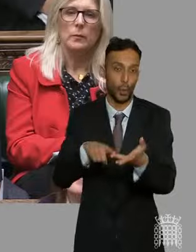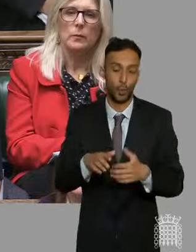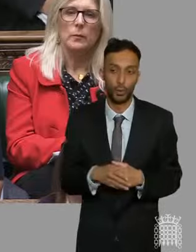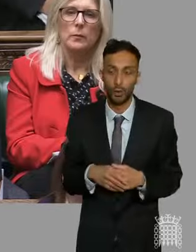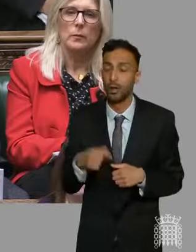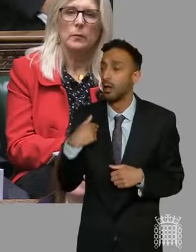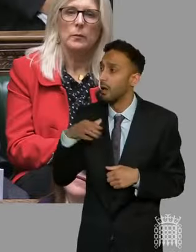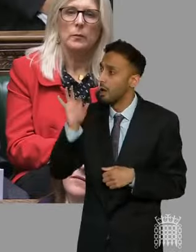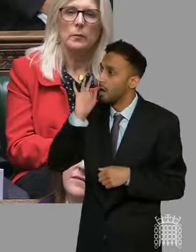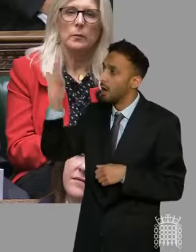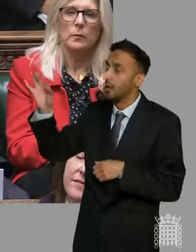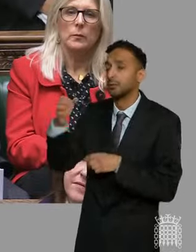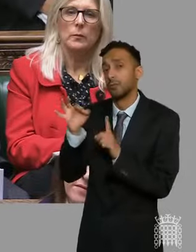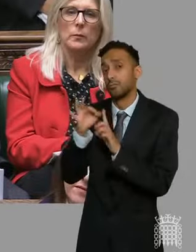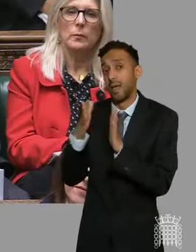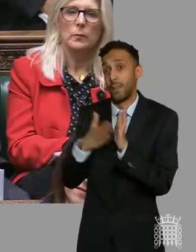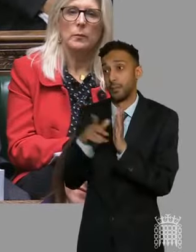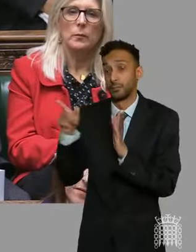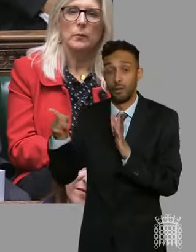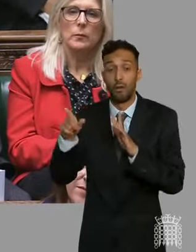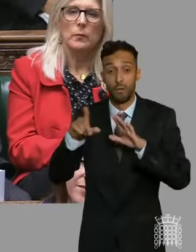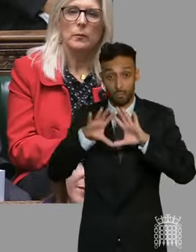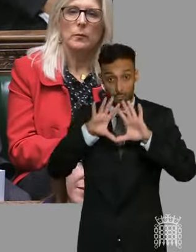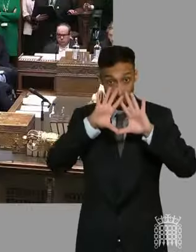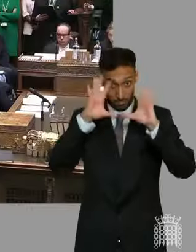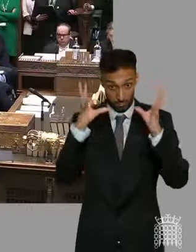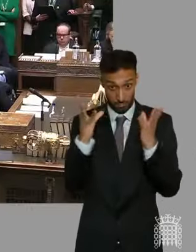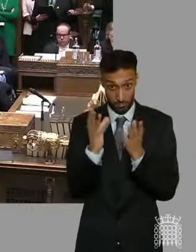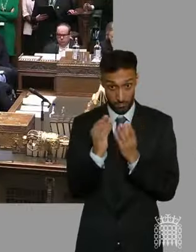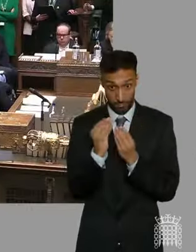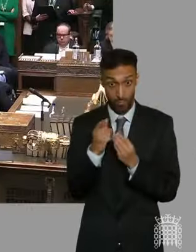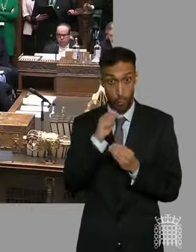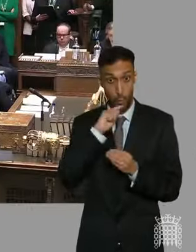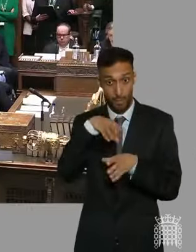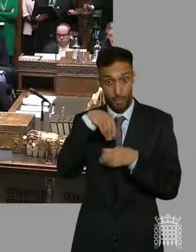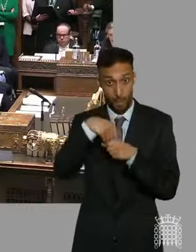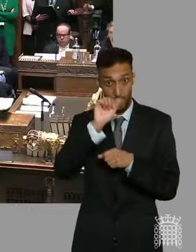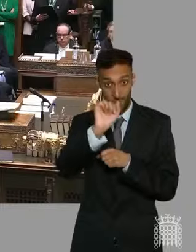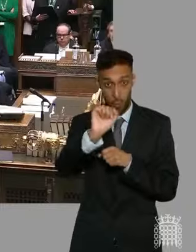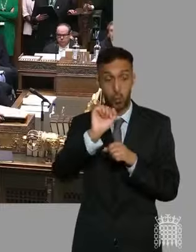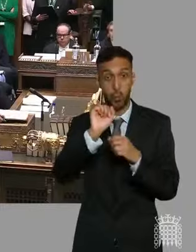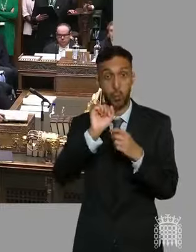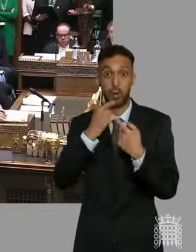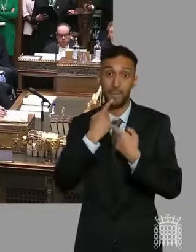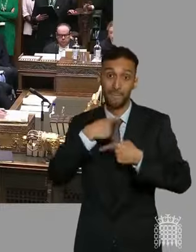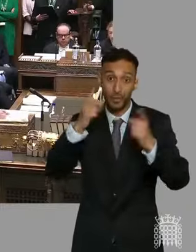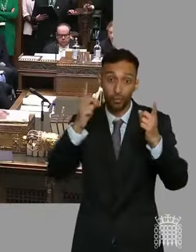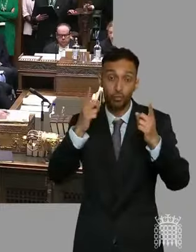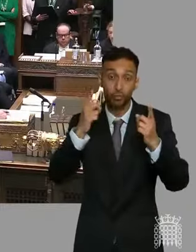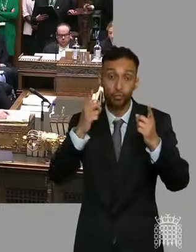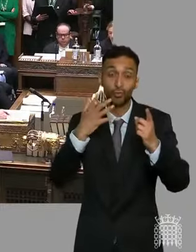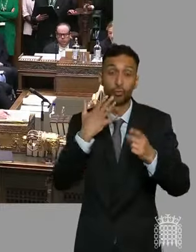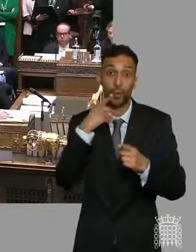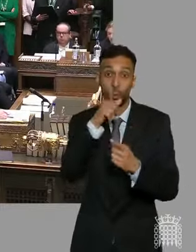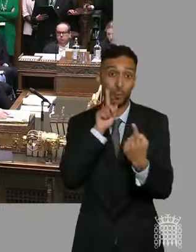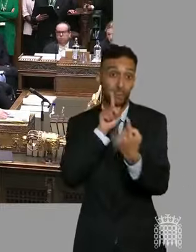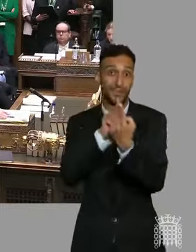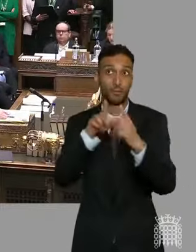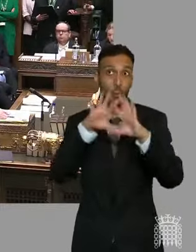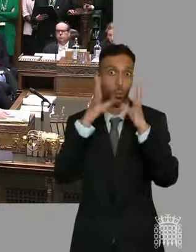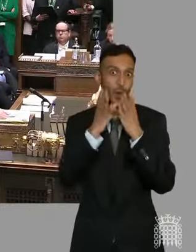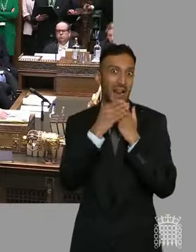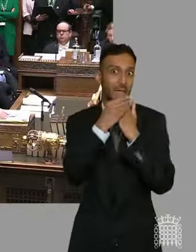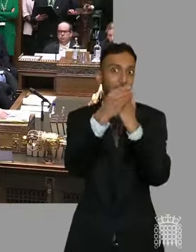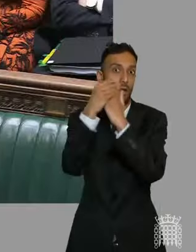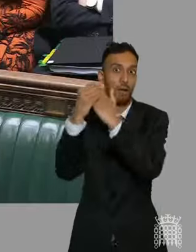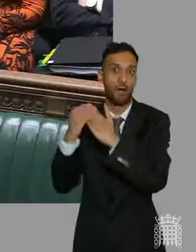message when he meets world leaders this week? Minister. Well, we certainly stand with Ukraine, and I think